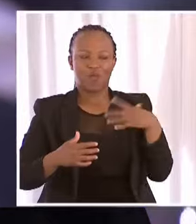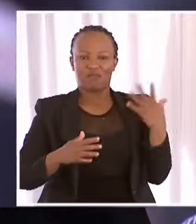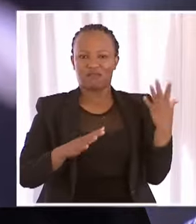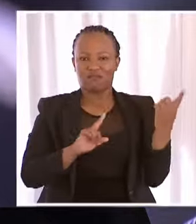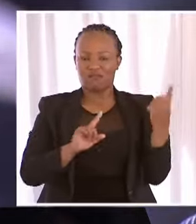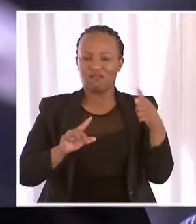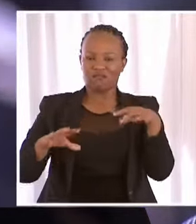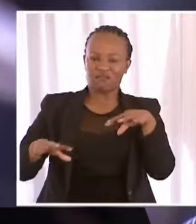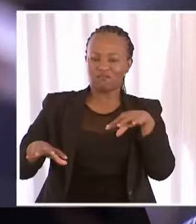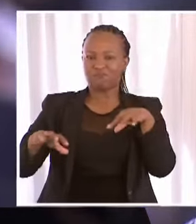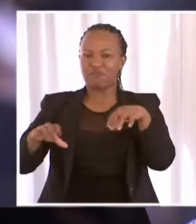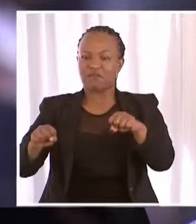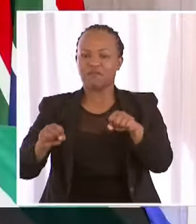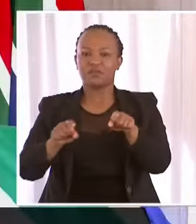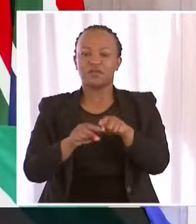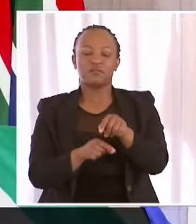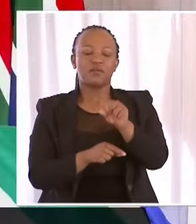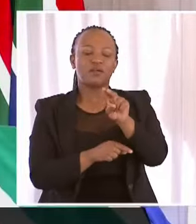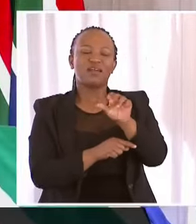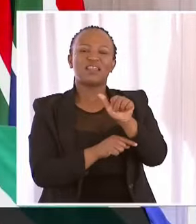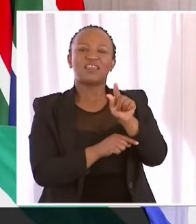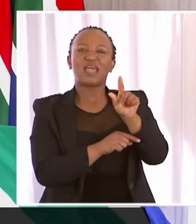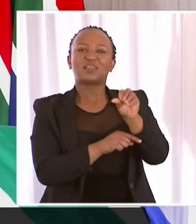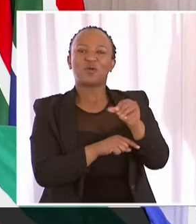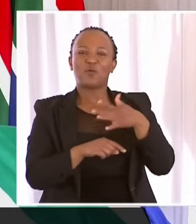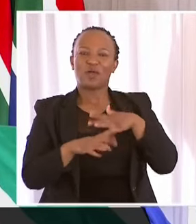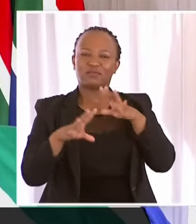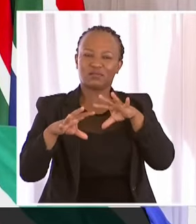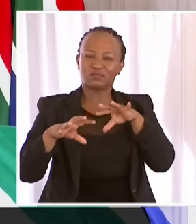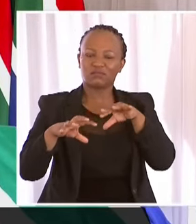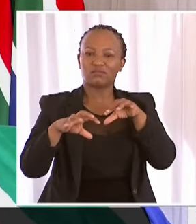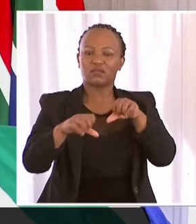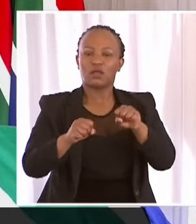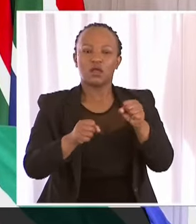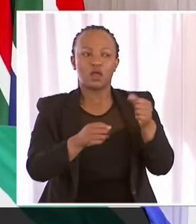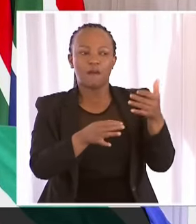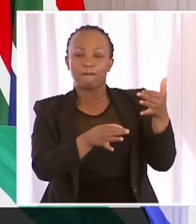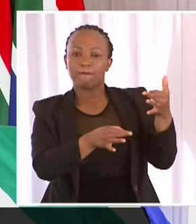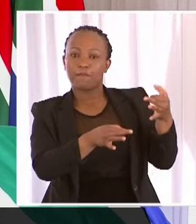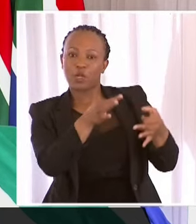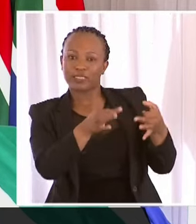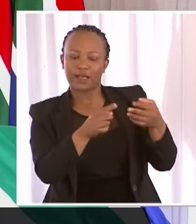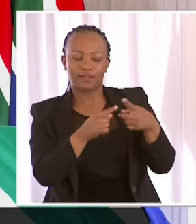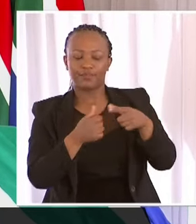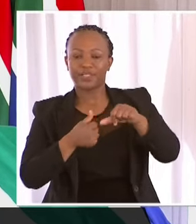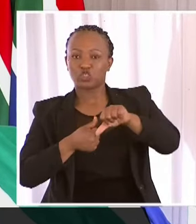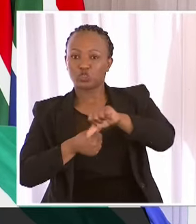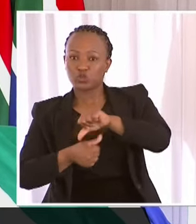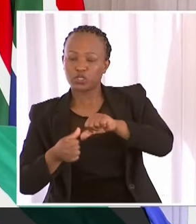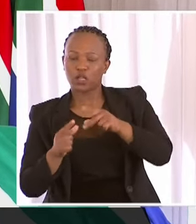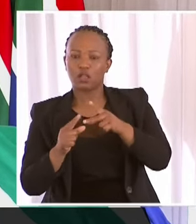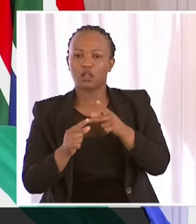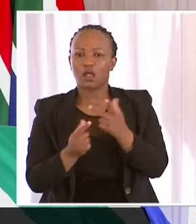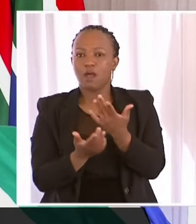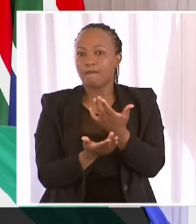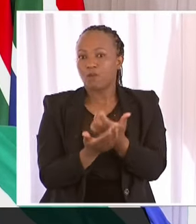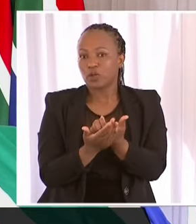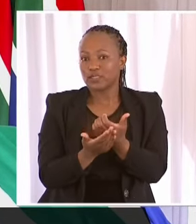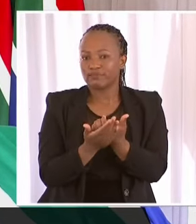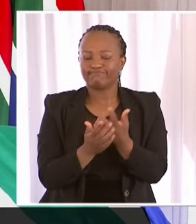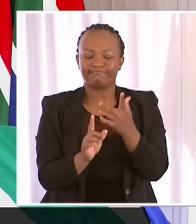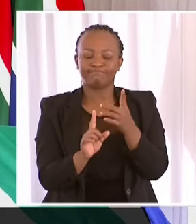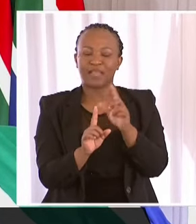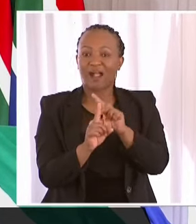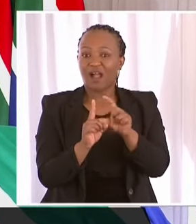tool, and what this is doing politically, socially, culturally, economically, and to Mother